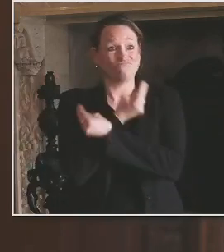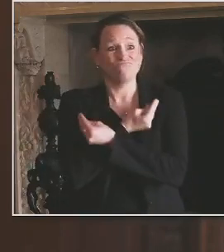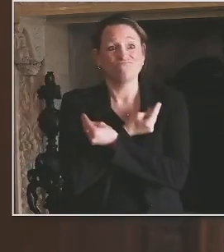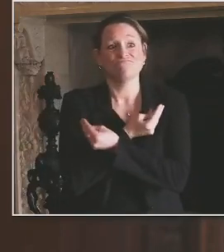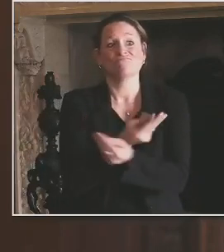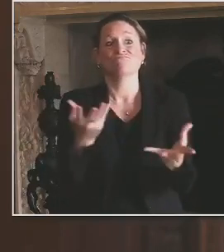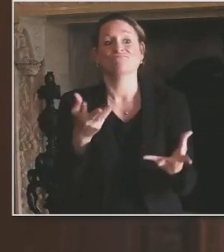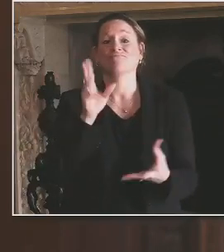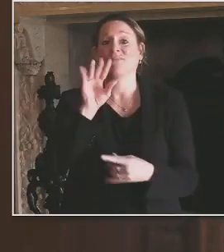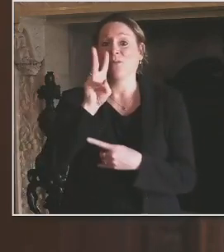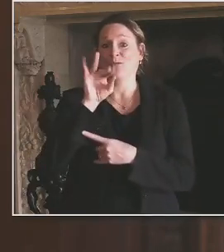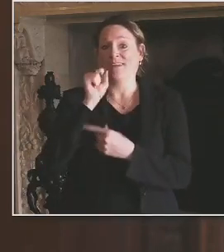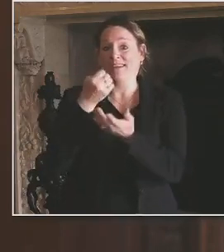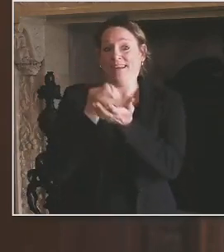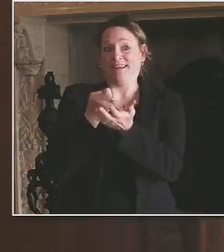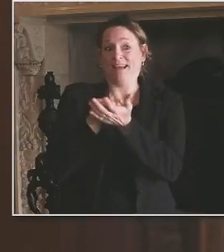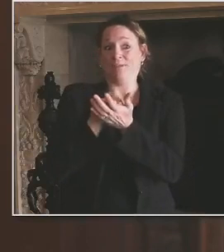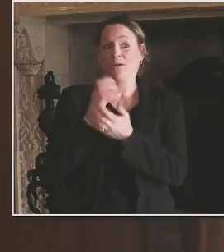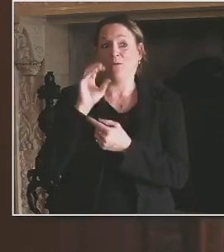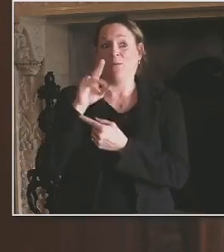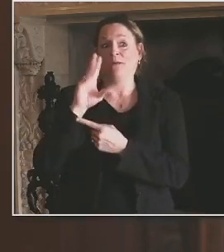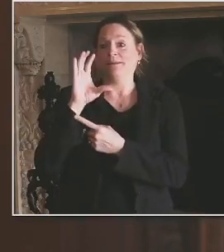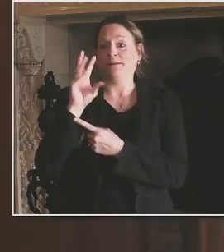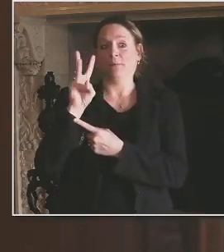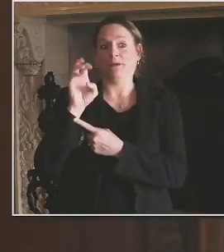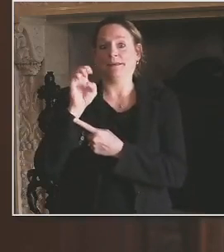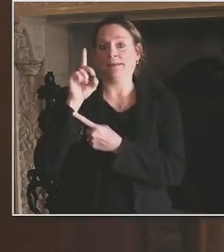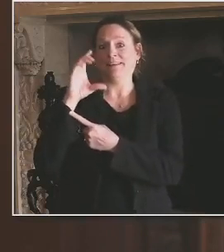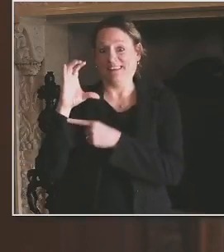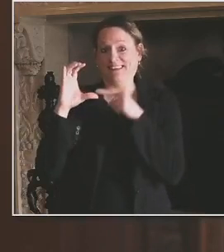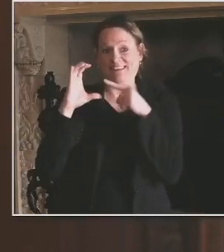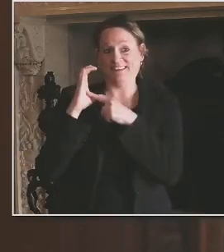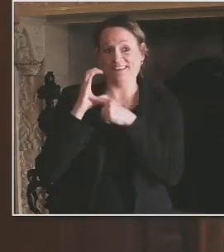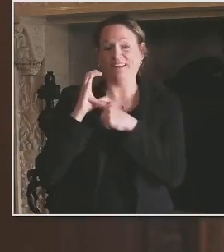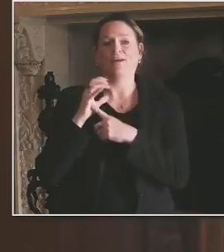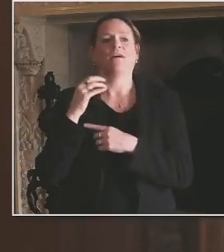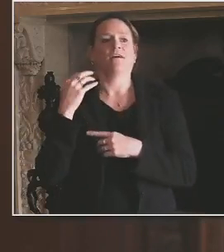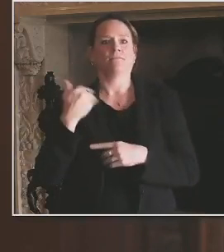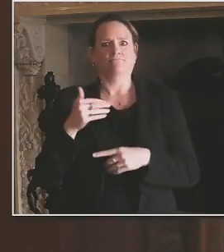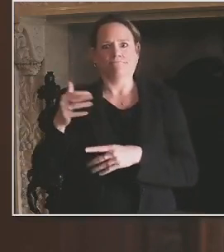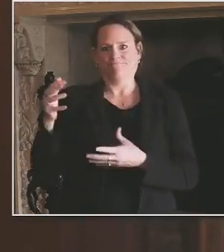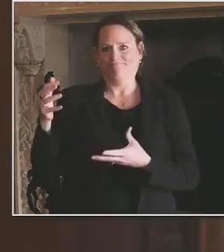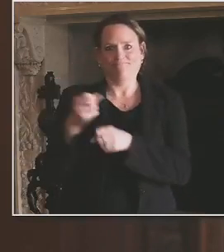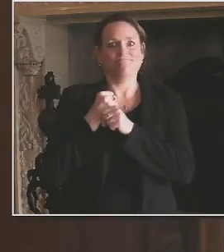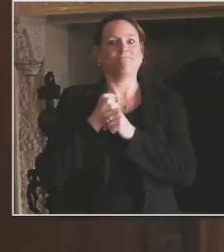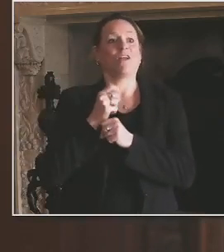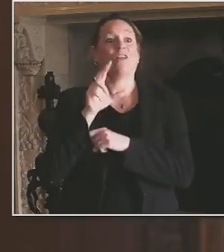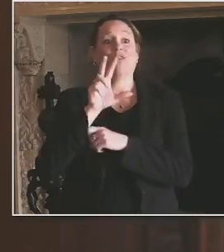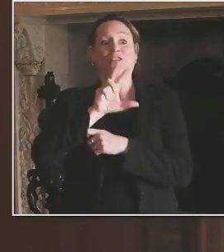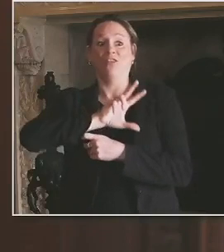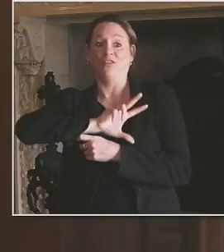received almost 31,000 applications for the We're All In Grant program and begin